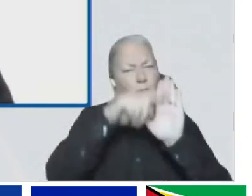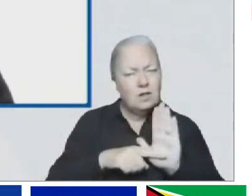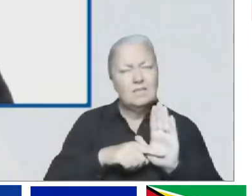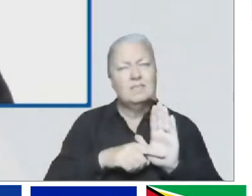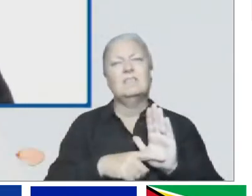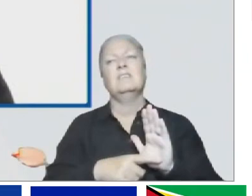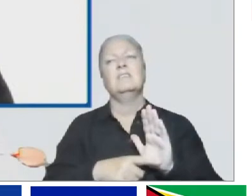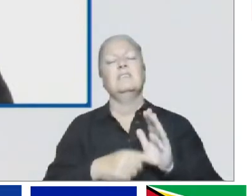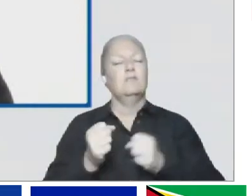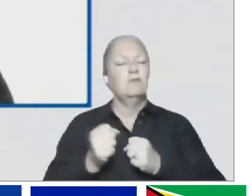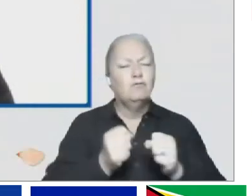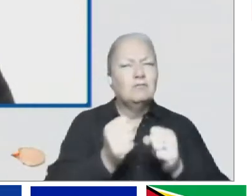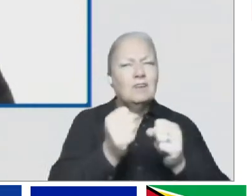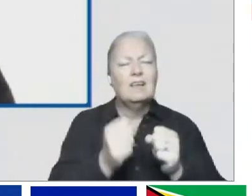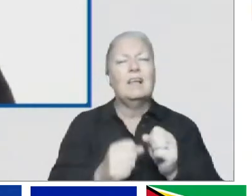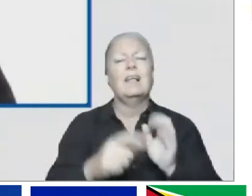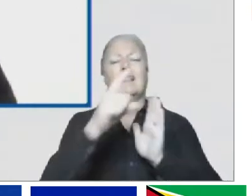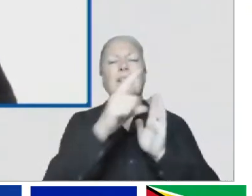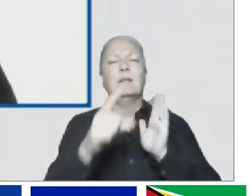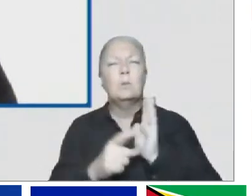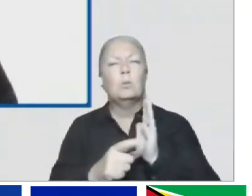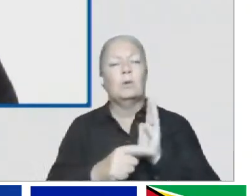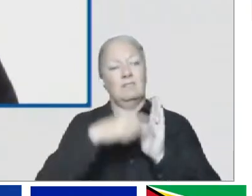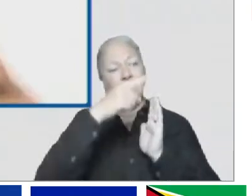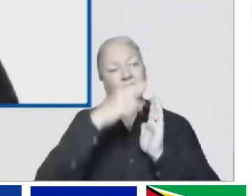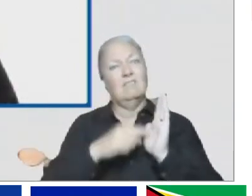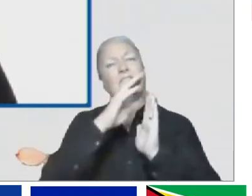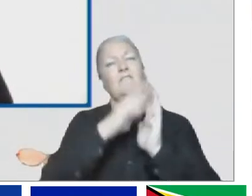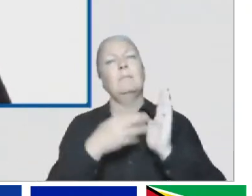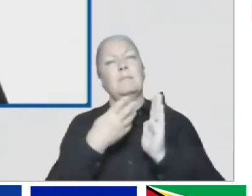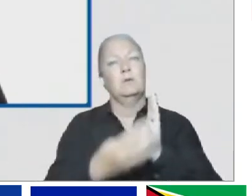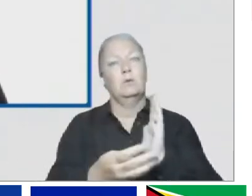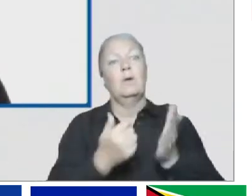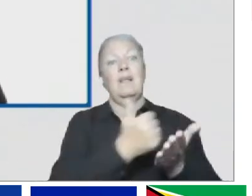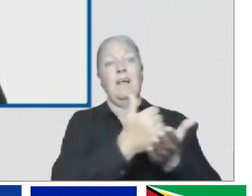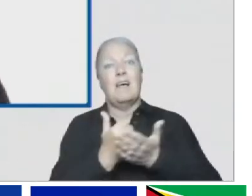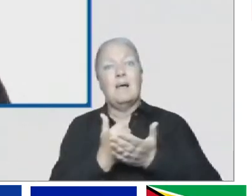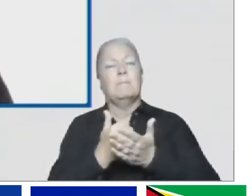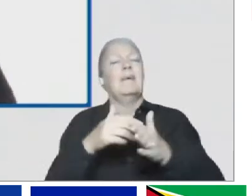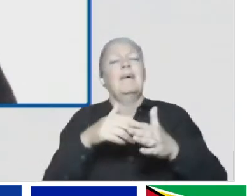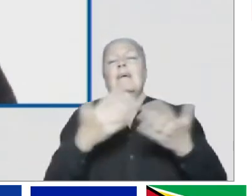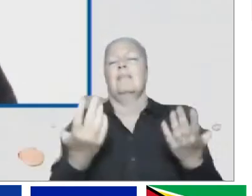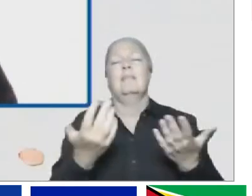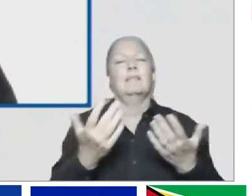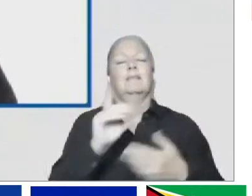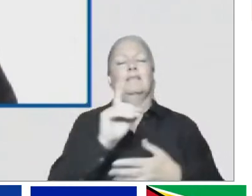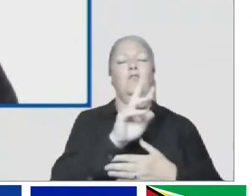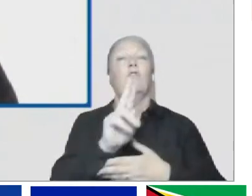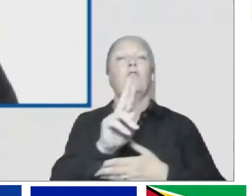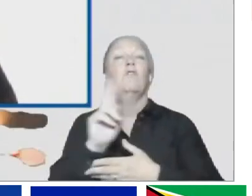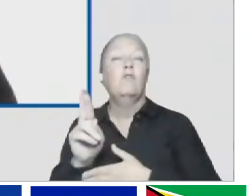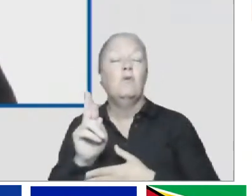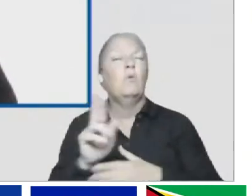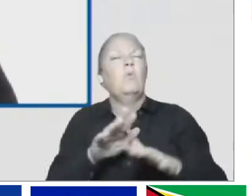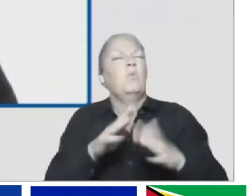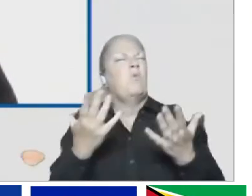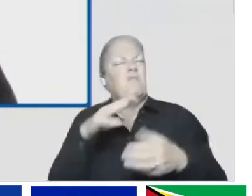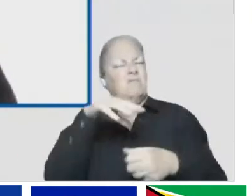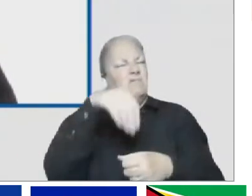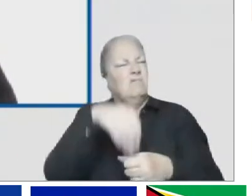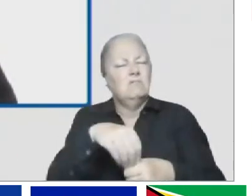which supported disaster risk management. And these interventions included our national disaster risk